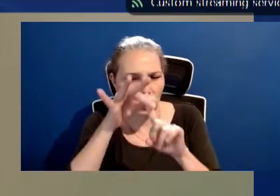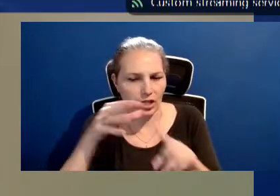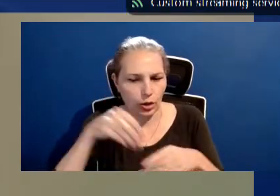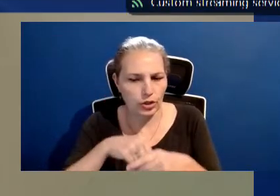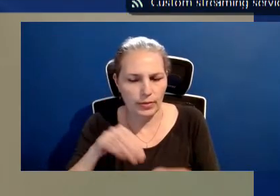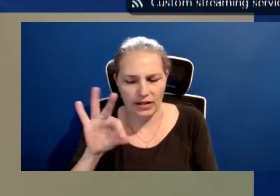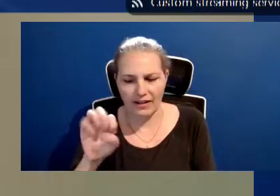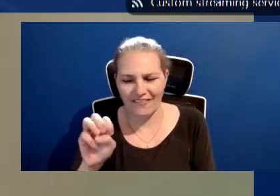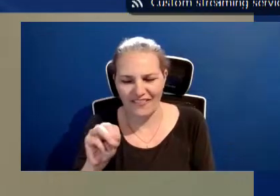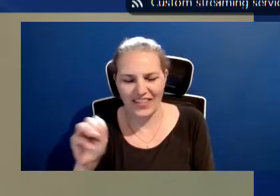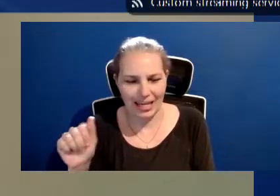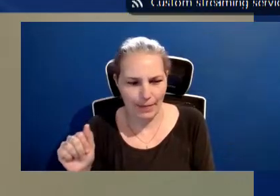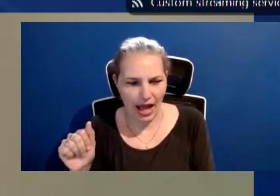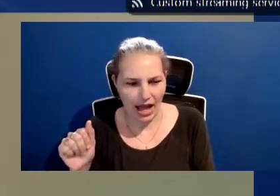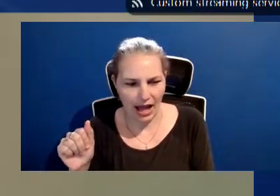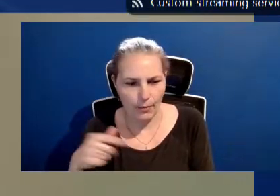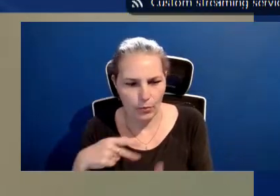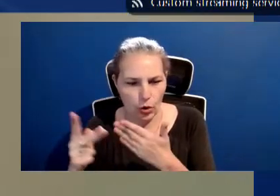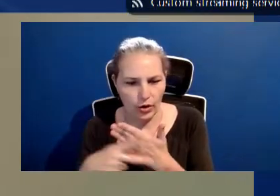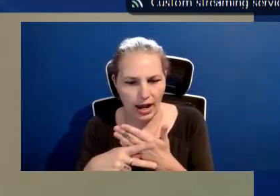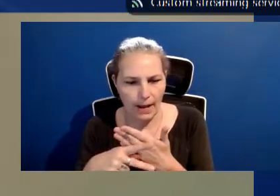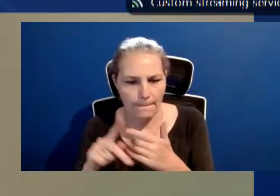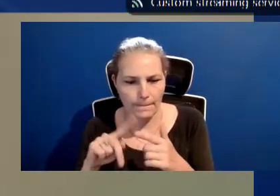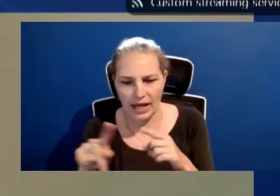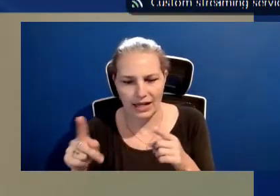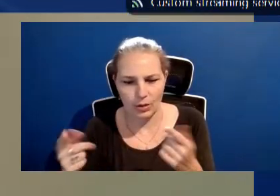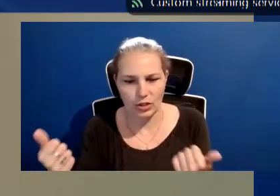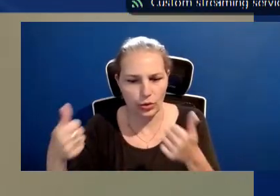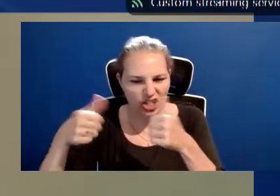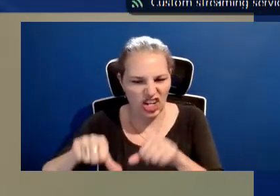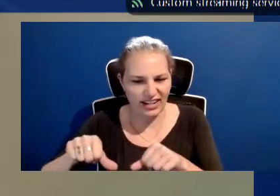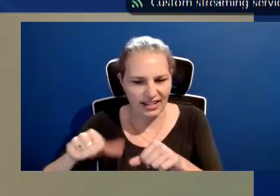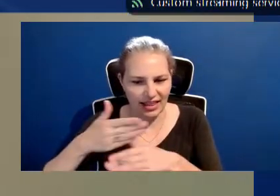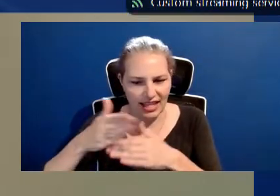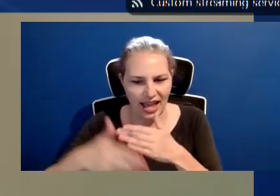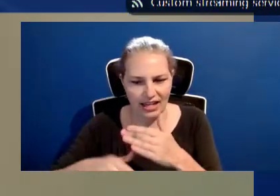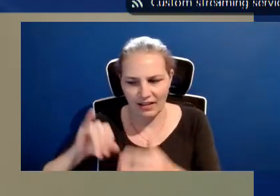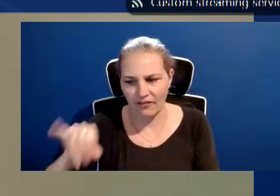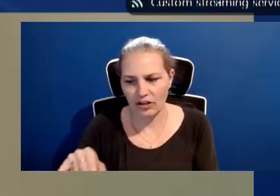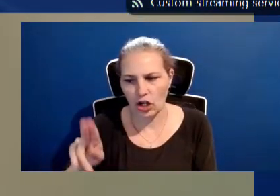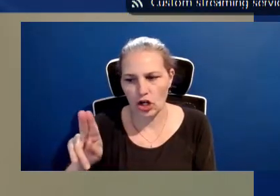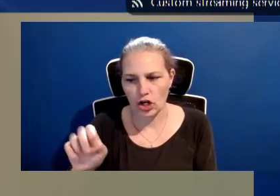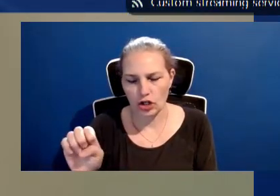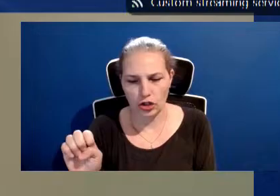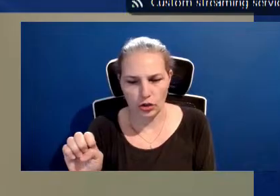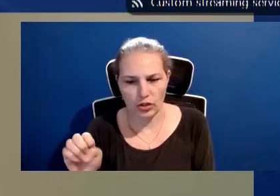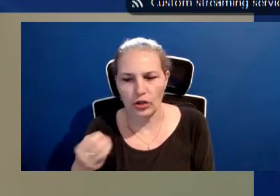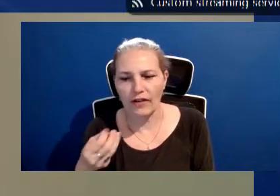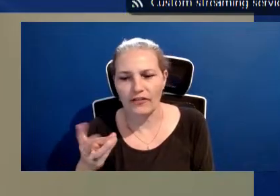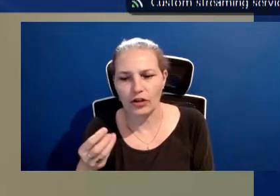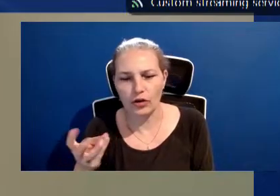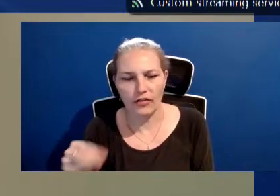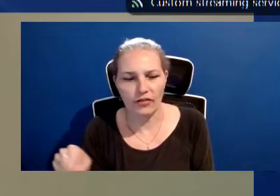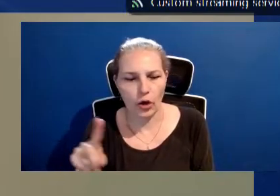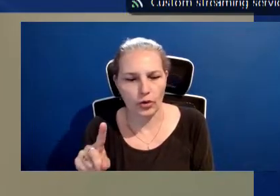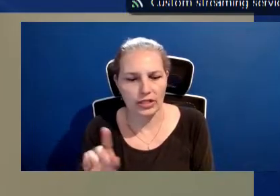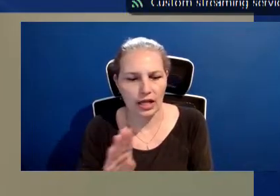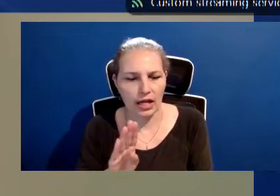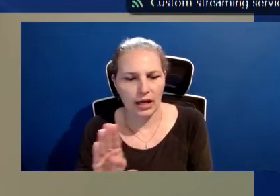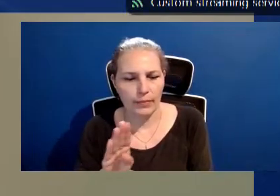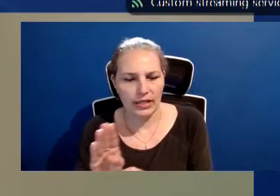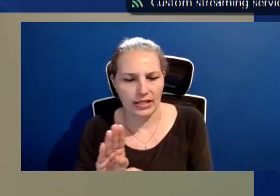end of June. And so with those property owners, those commercial properties, we gave them until